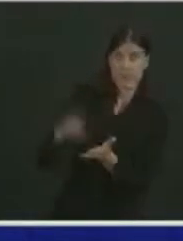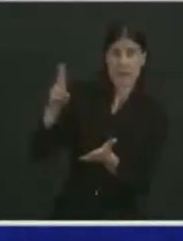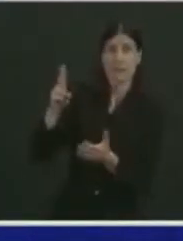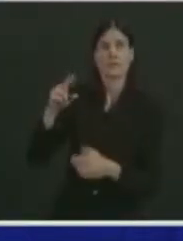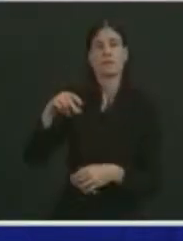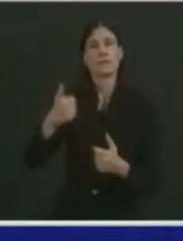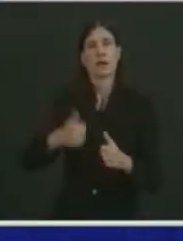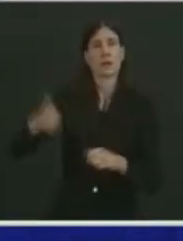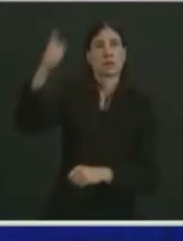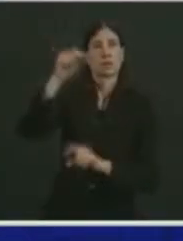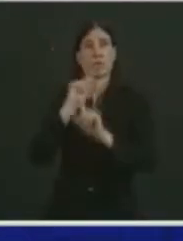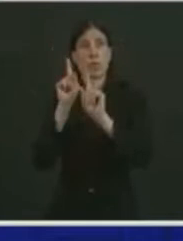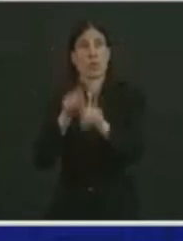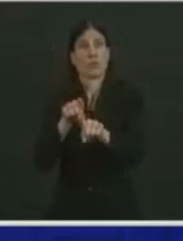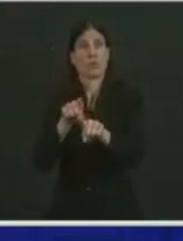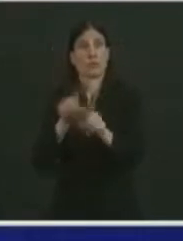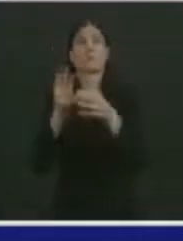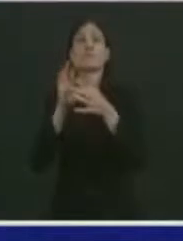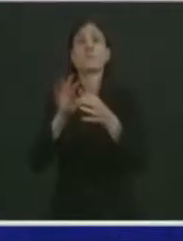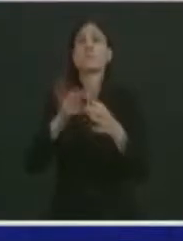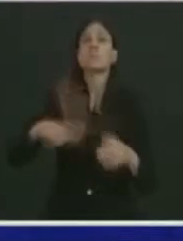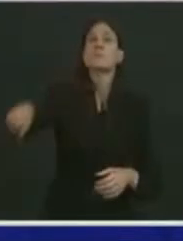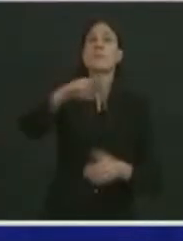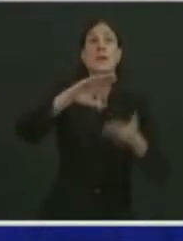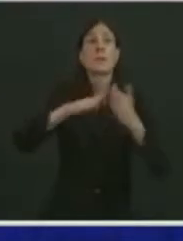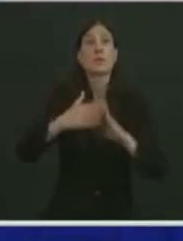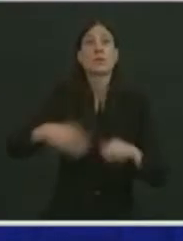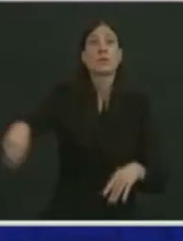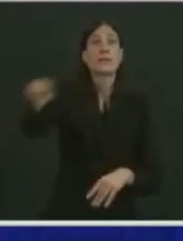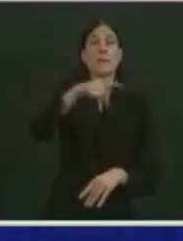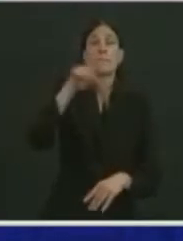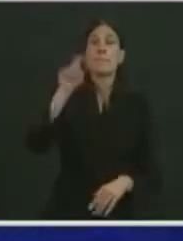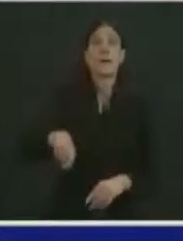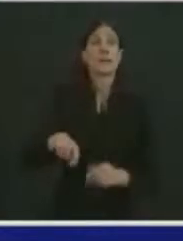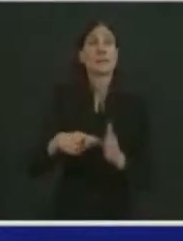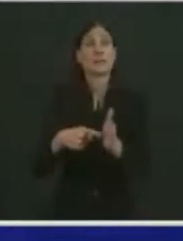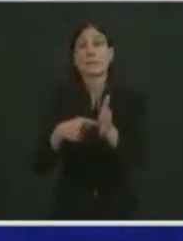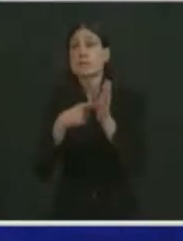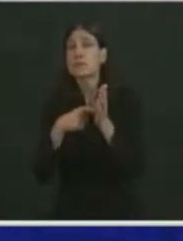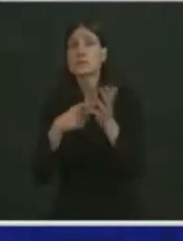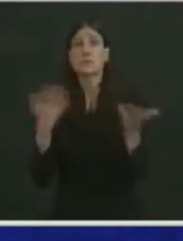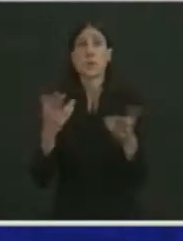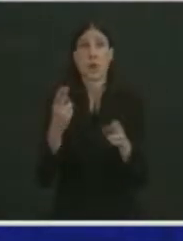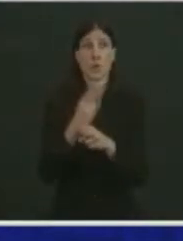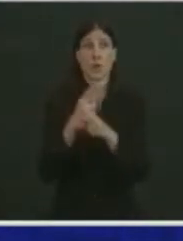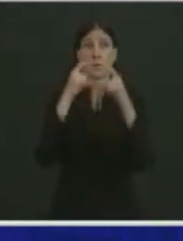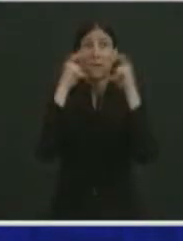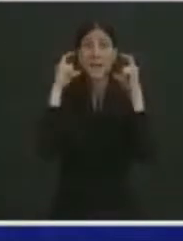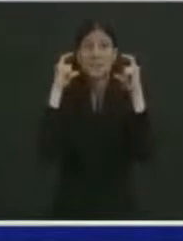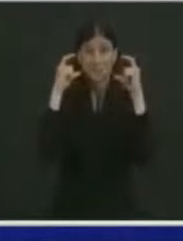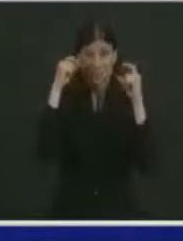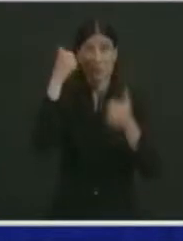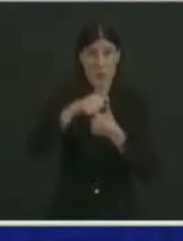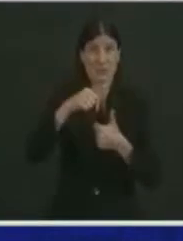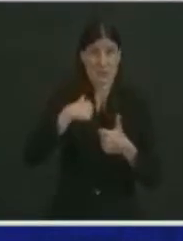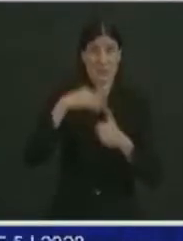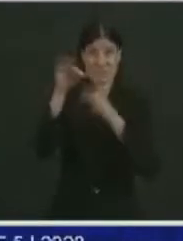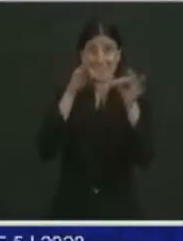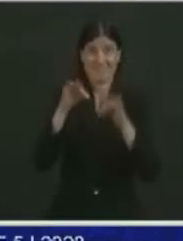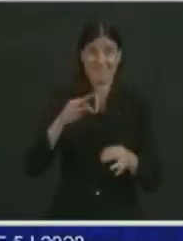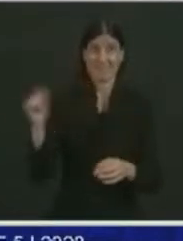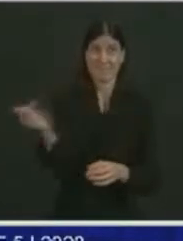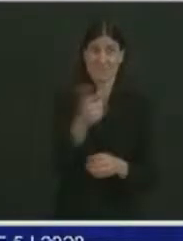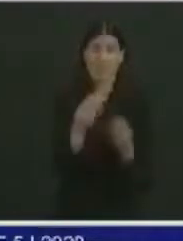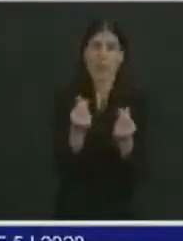everybody in a public space, any public space, indoor or outdoor, to wear a face cloth covering, a